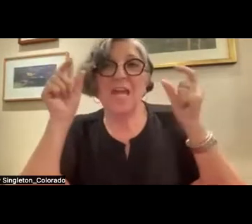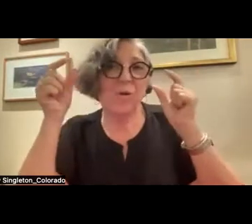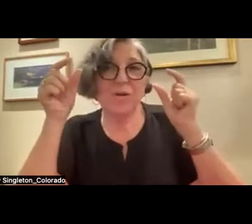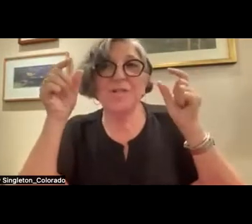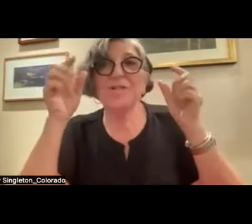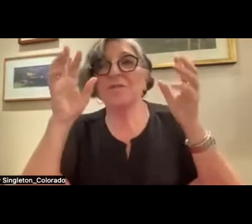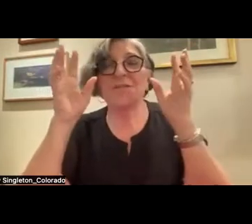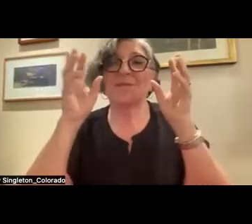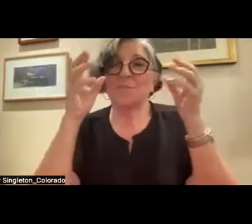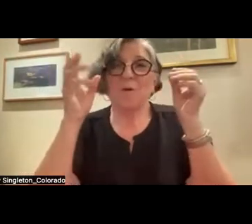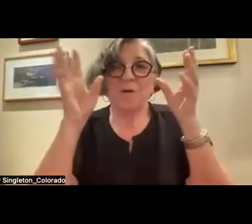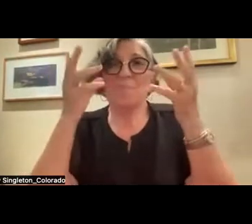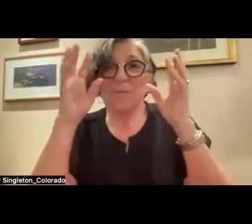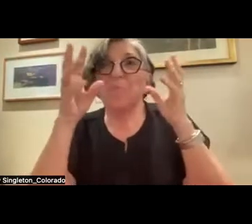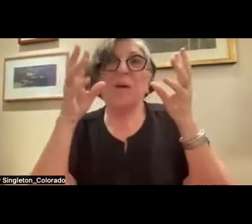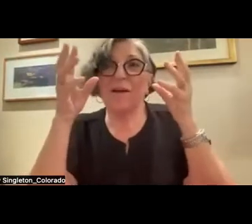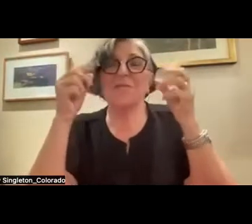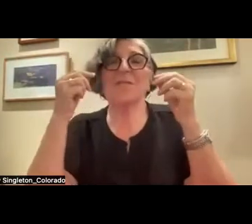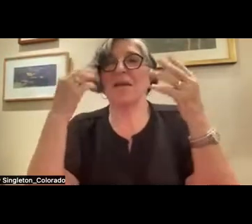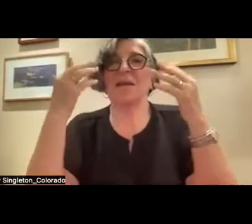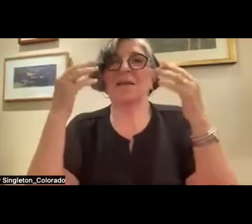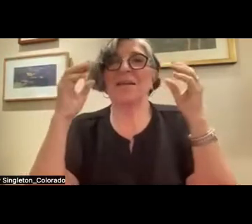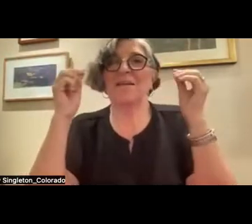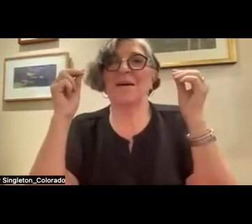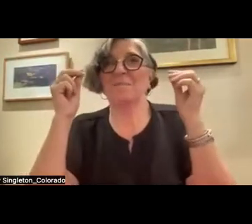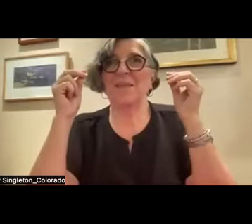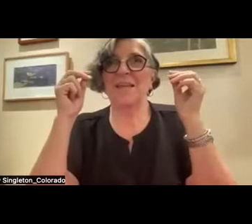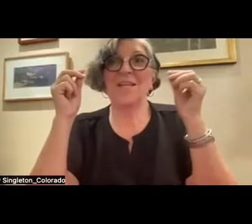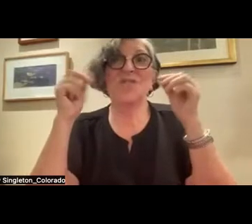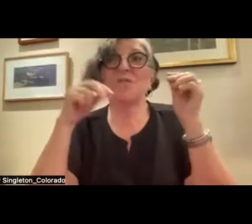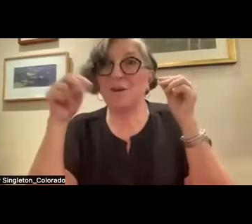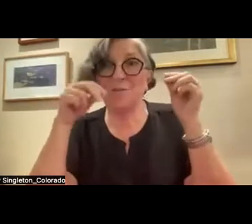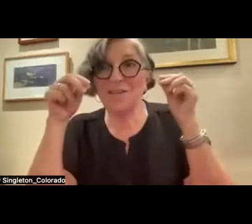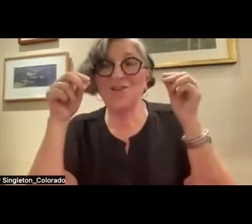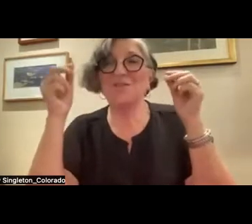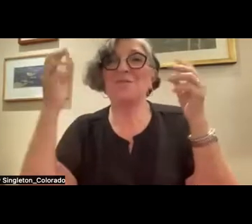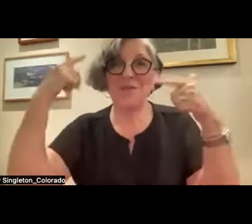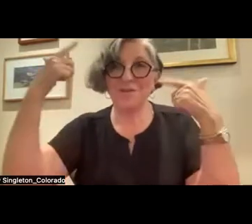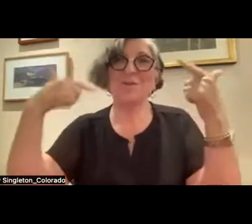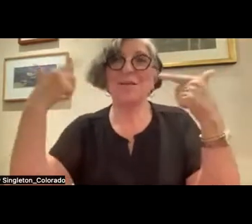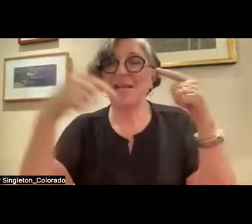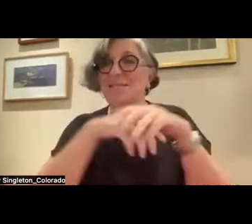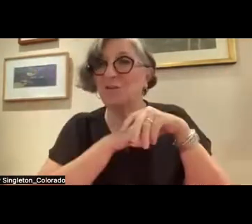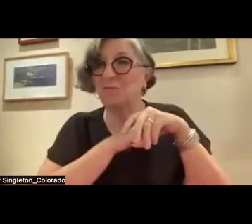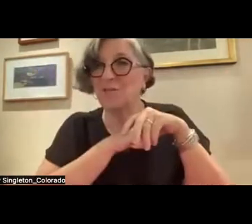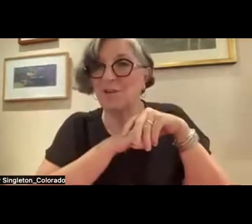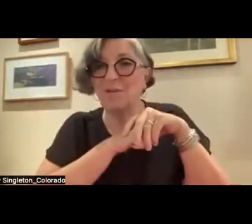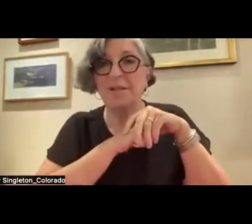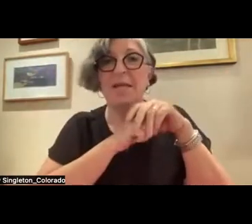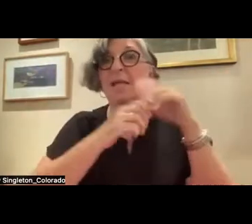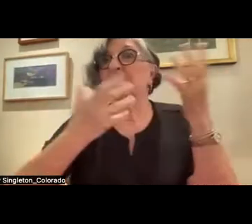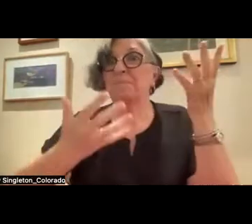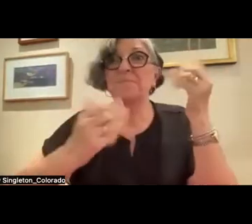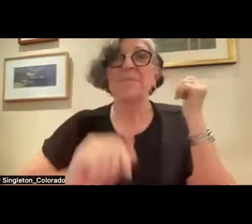phonological neighborhoods or minimal pairs can interfere with each other when you're doing lexical